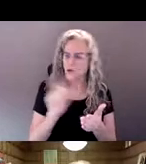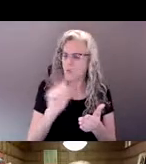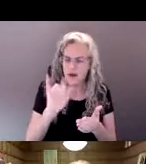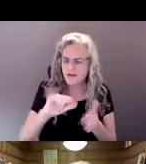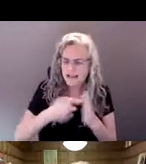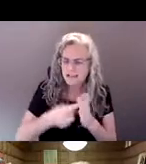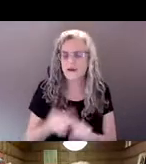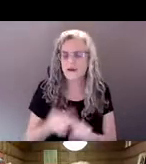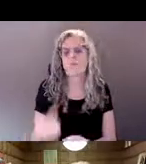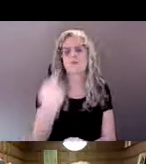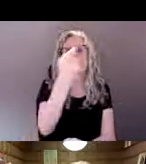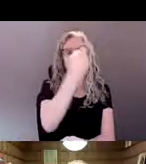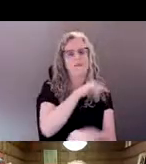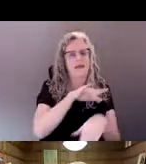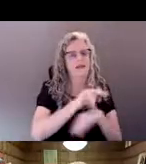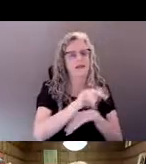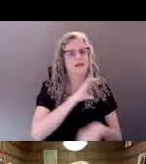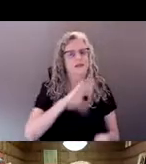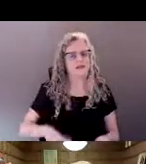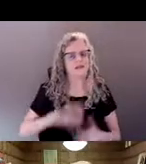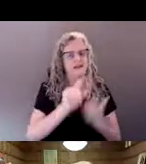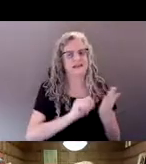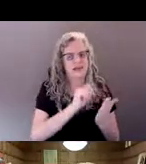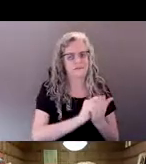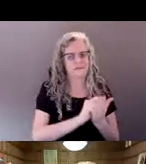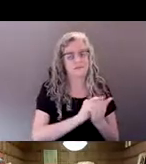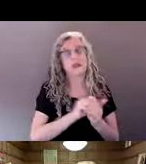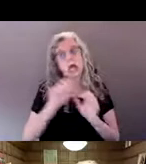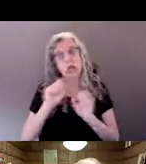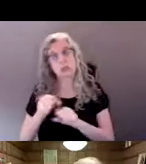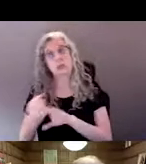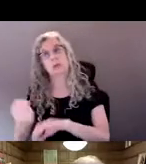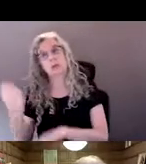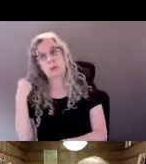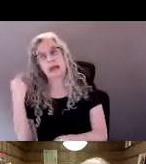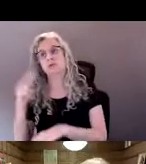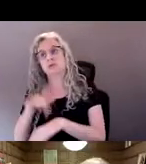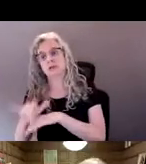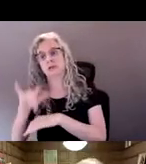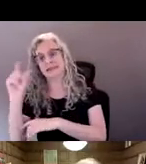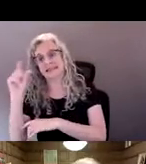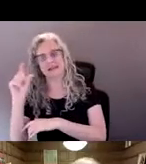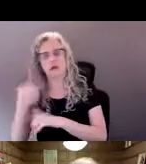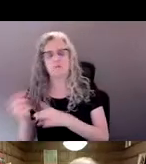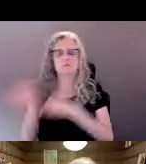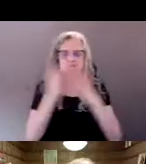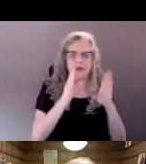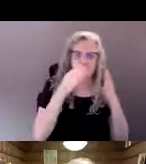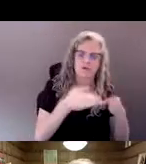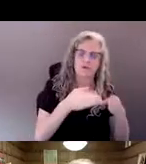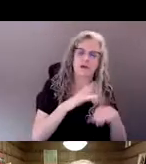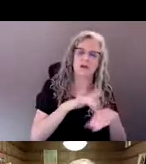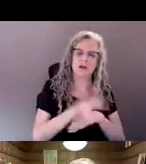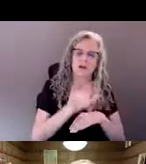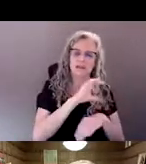early Christianity. I could do the same thing with early Islam, but I'm going to do this with early Christianity in order to show how